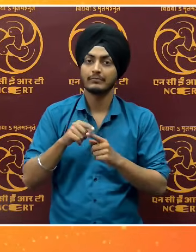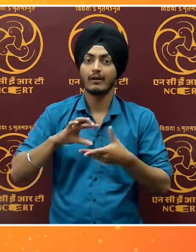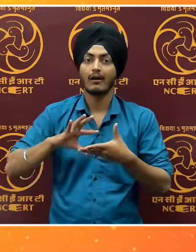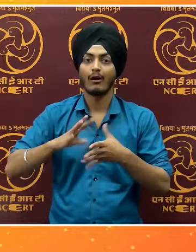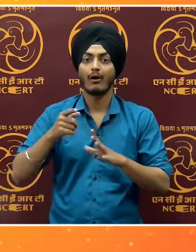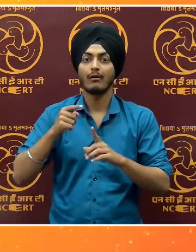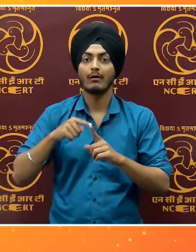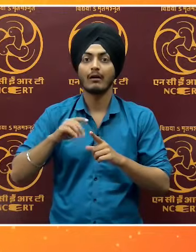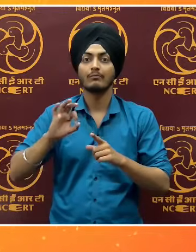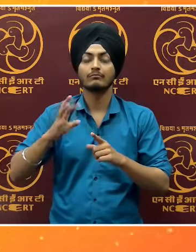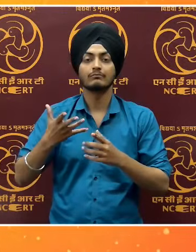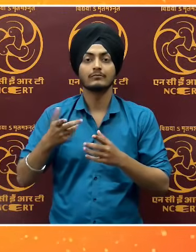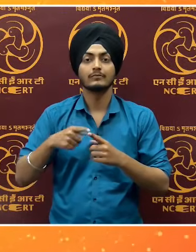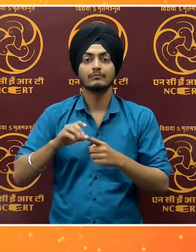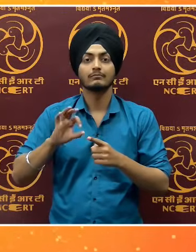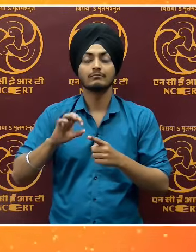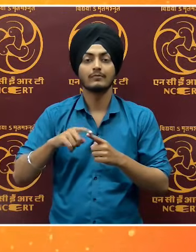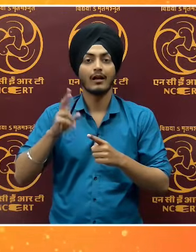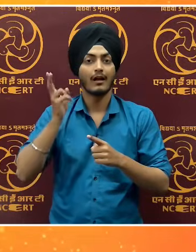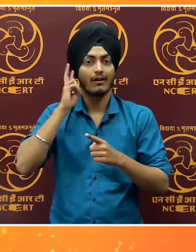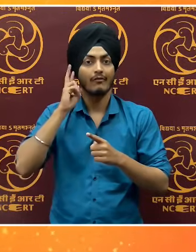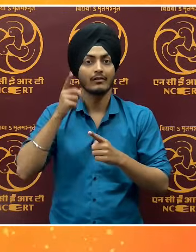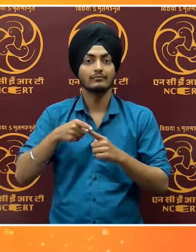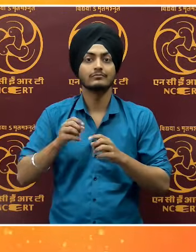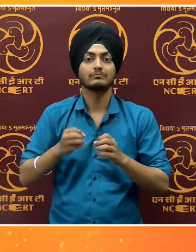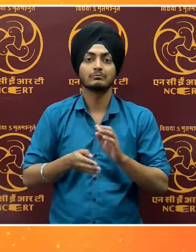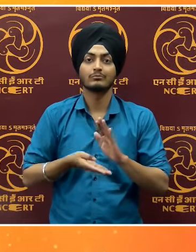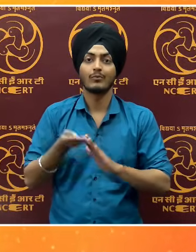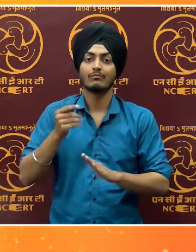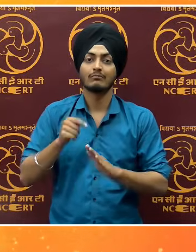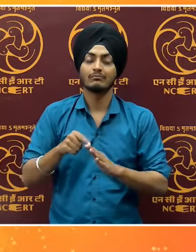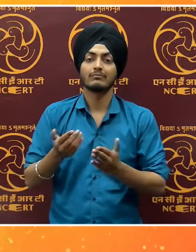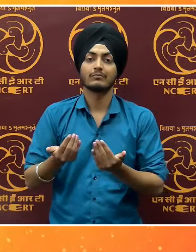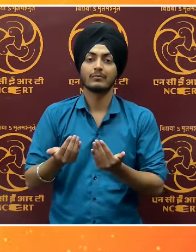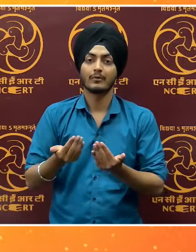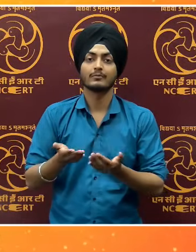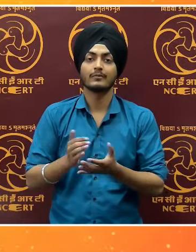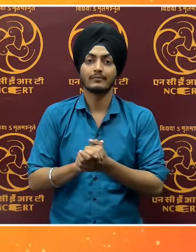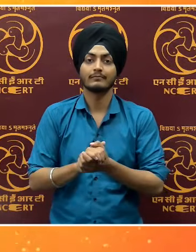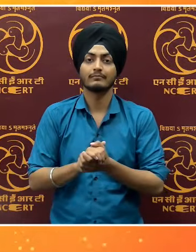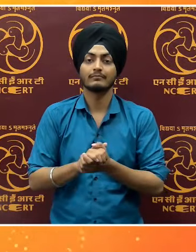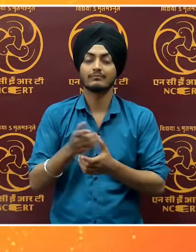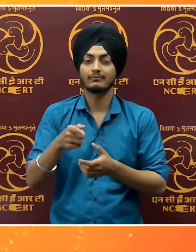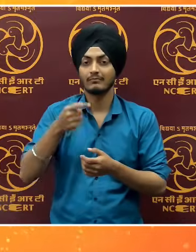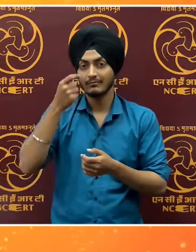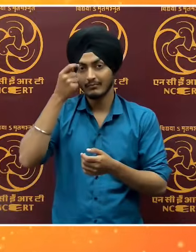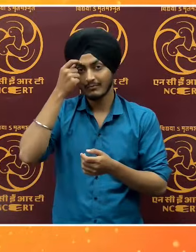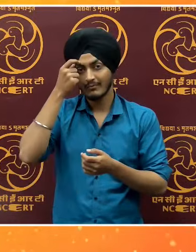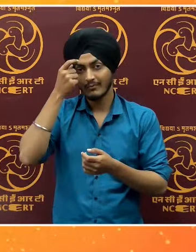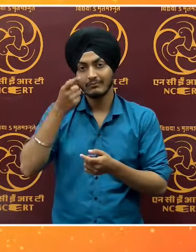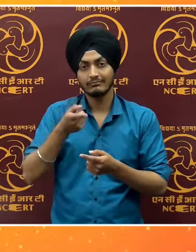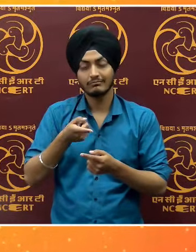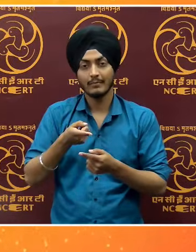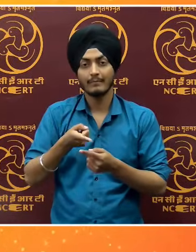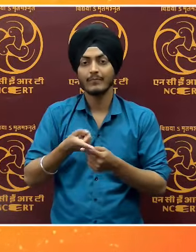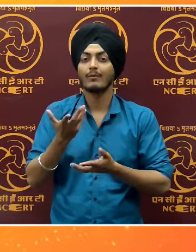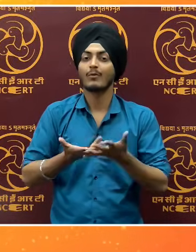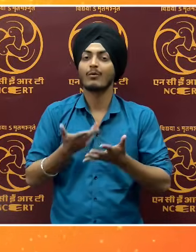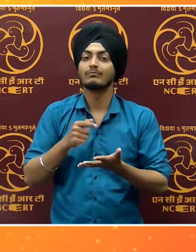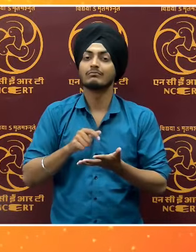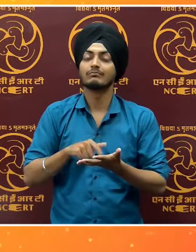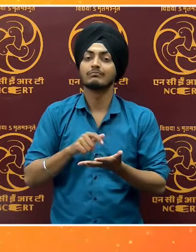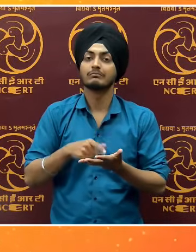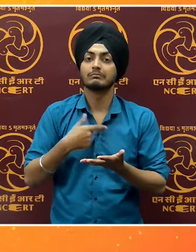more vibrated because it gets the energy and gets vibrated. So the probability of hitting the ions